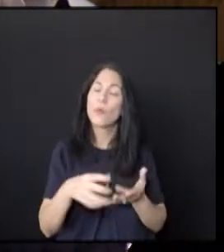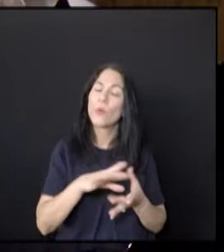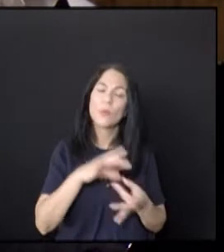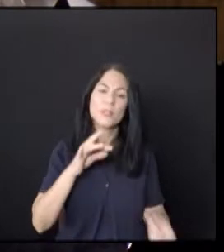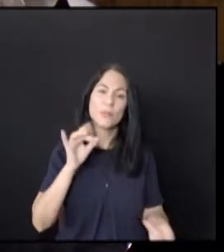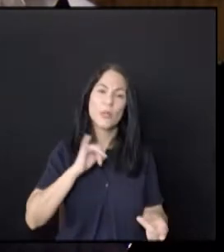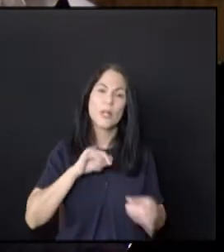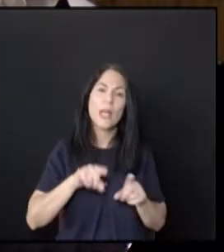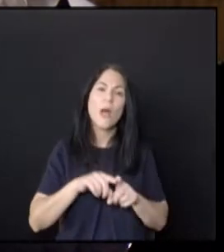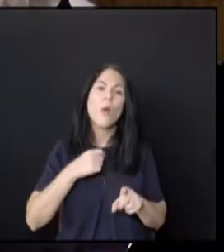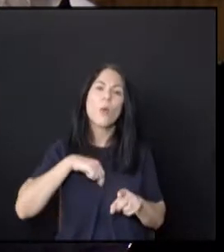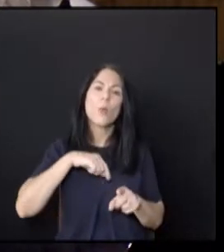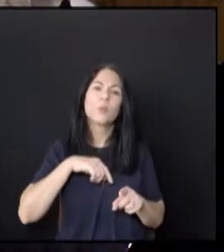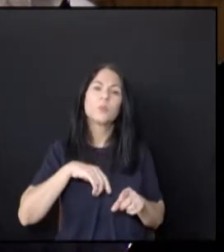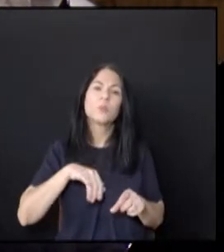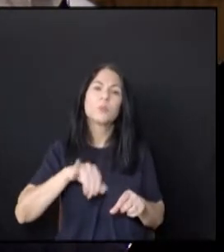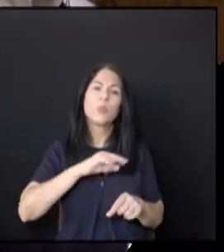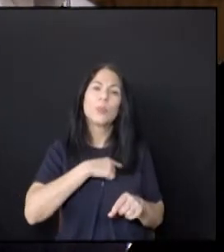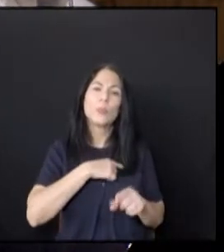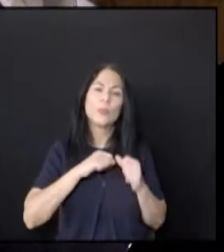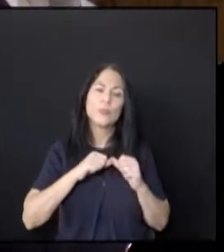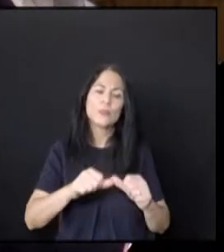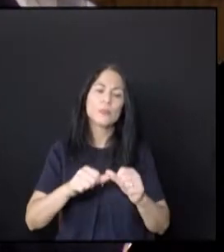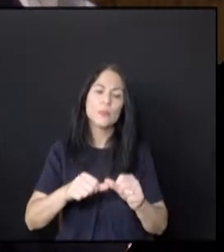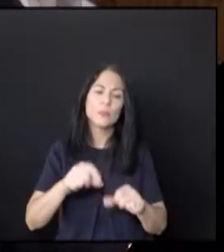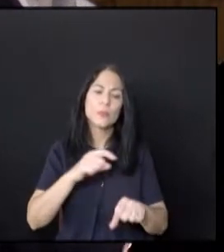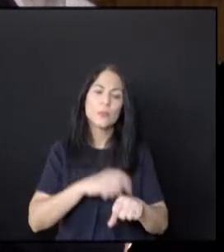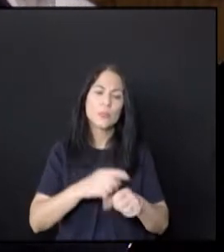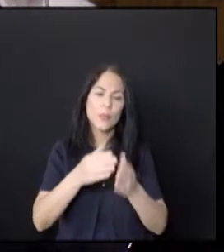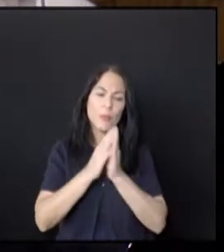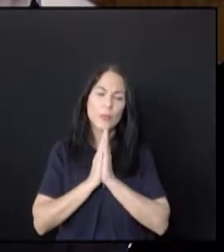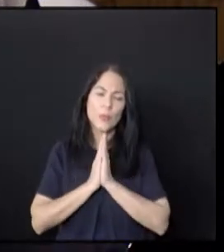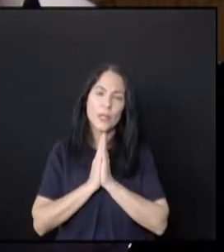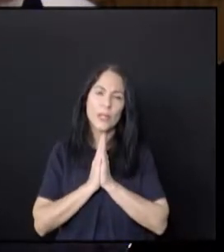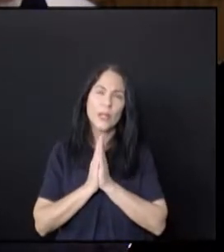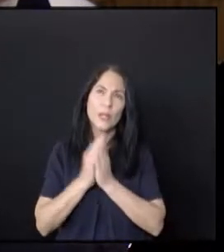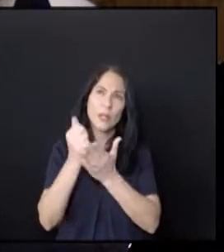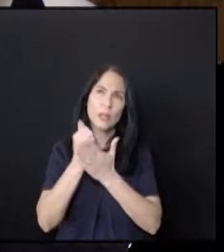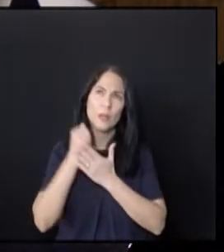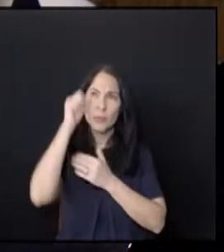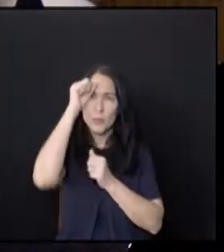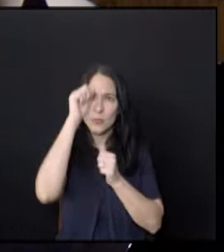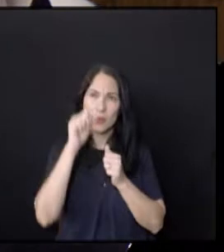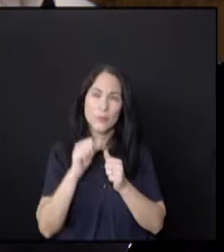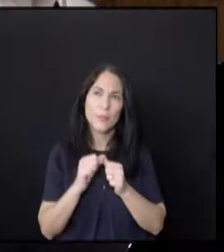we continue in a time of prayer, I ask that you bring to mind